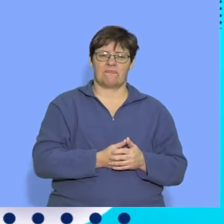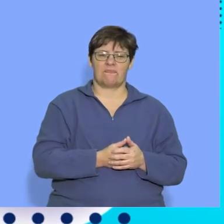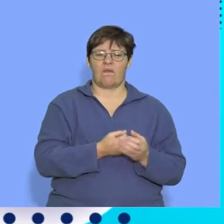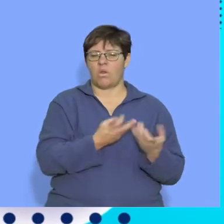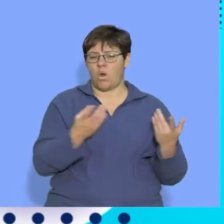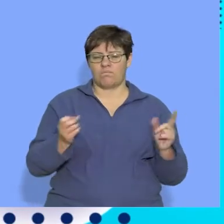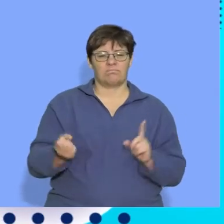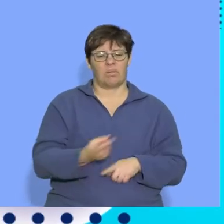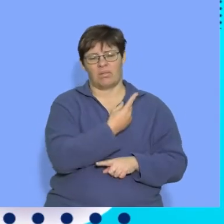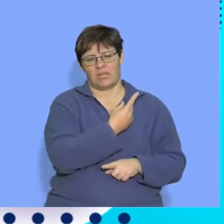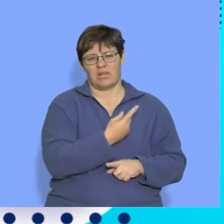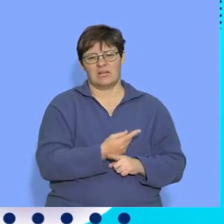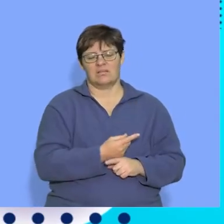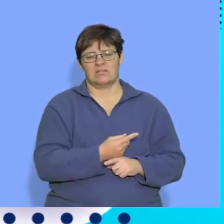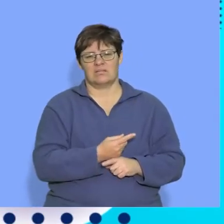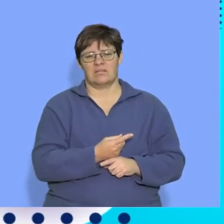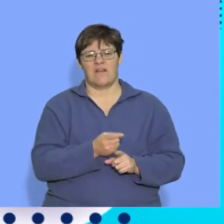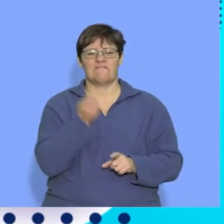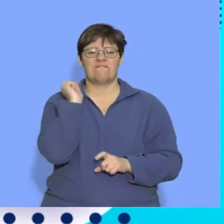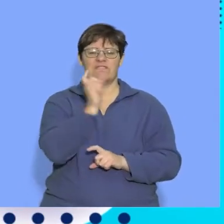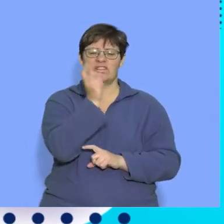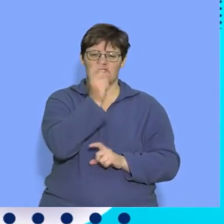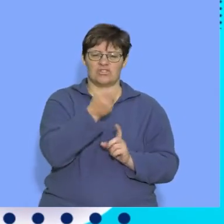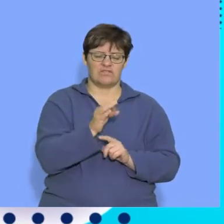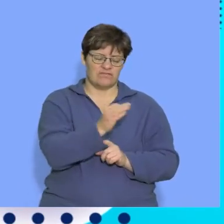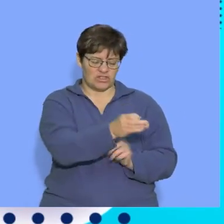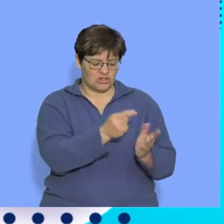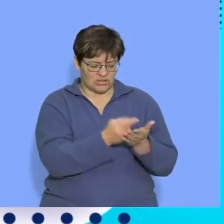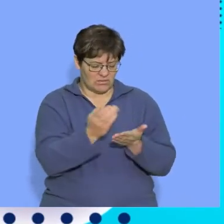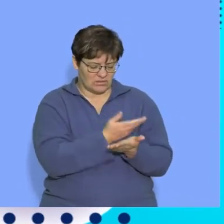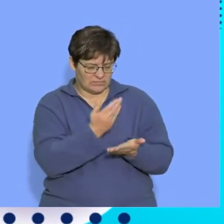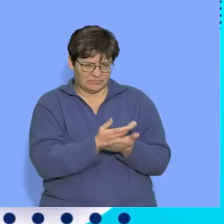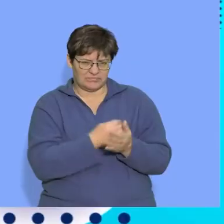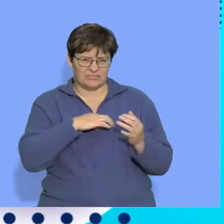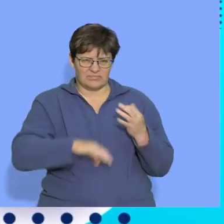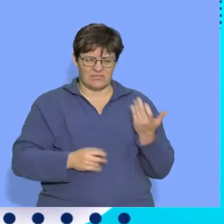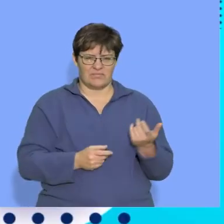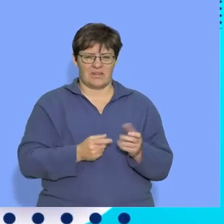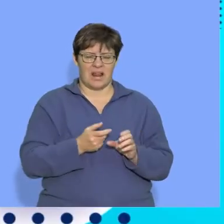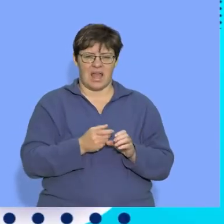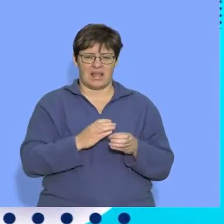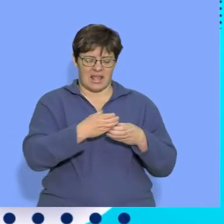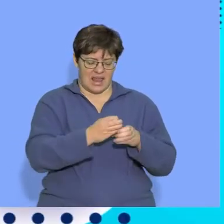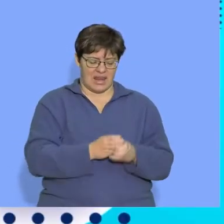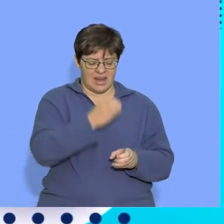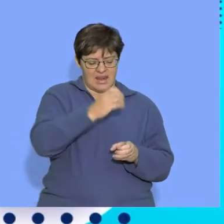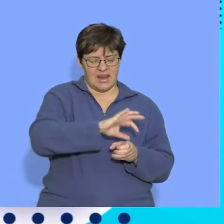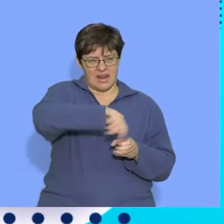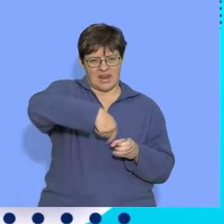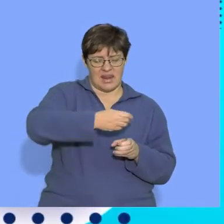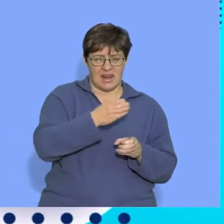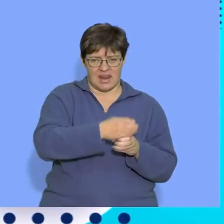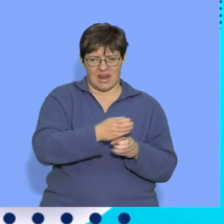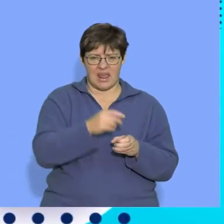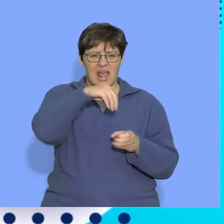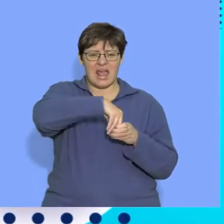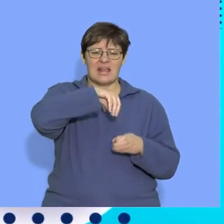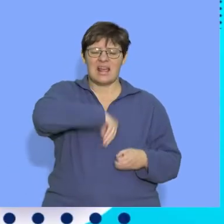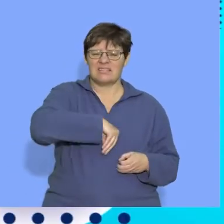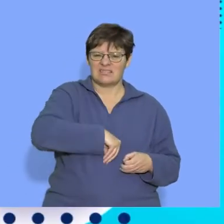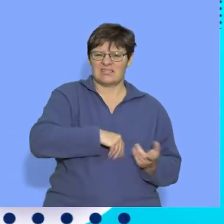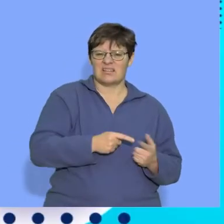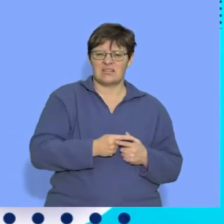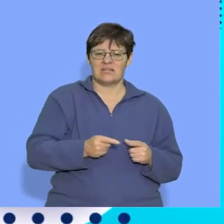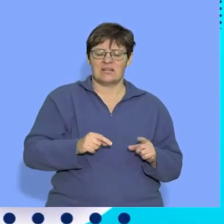of remnants of fish that are processed. So if you talk of your canning industry, what happens to the internal organs and the extra